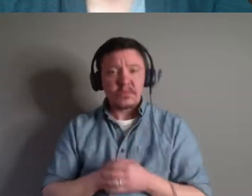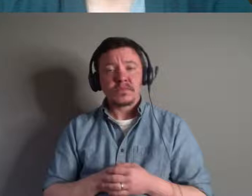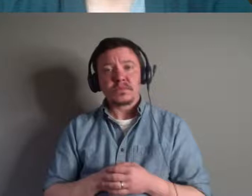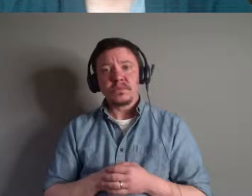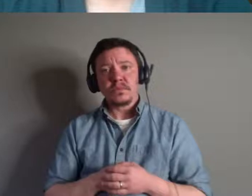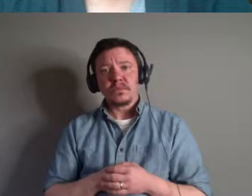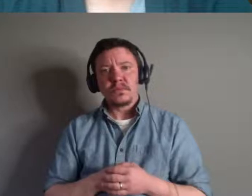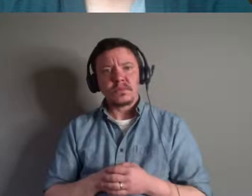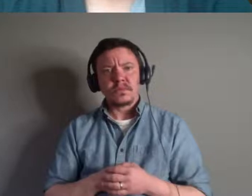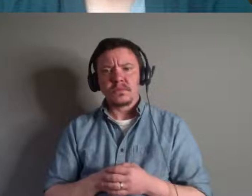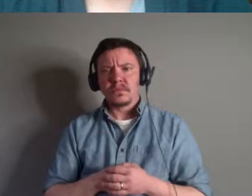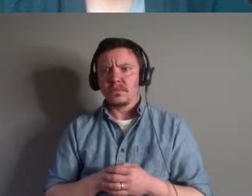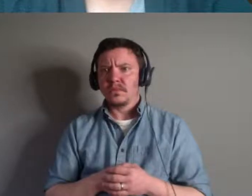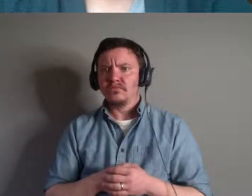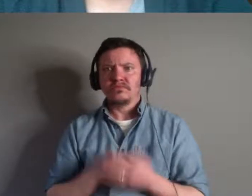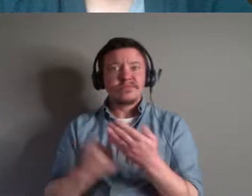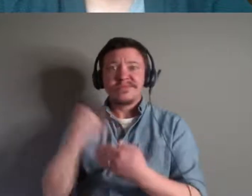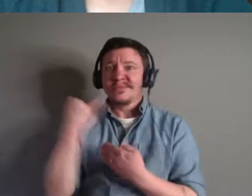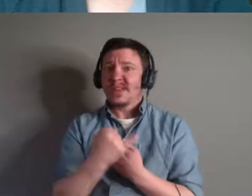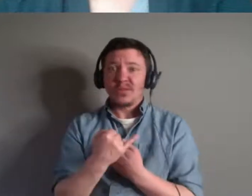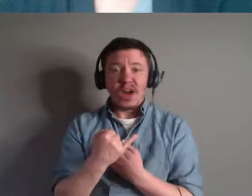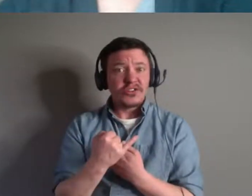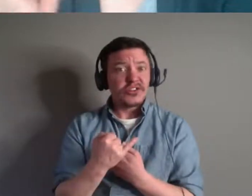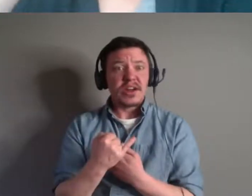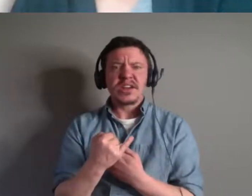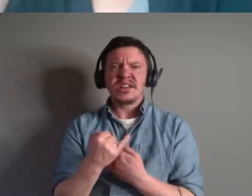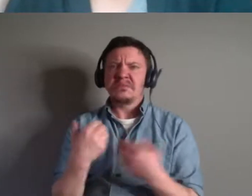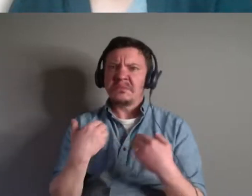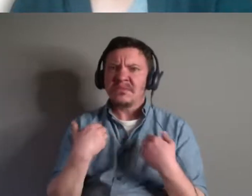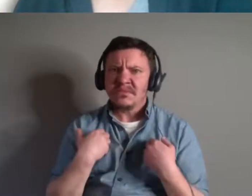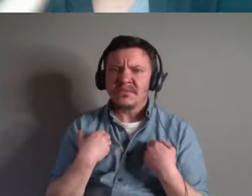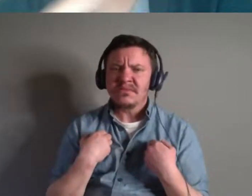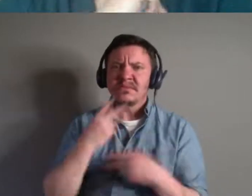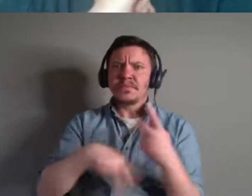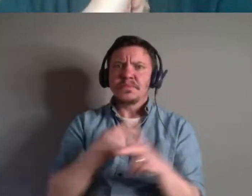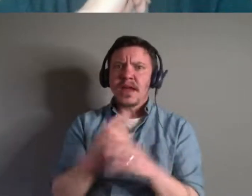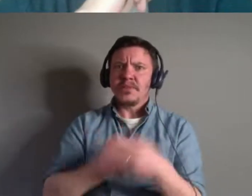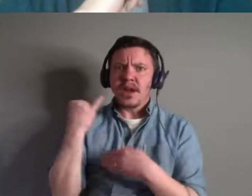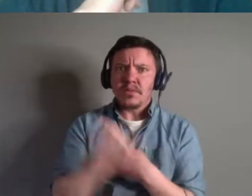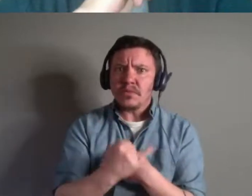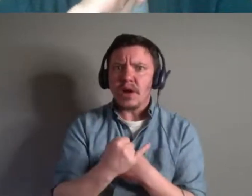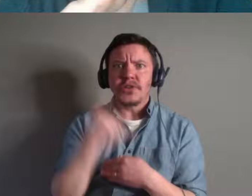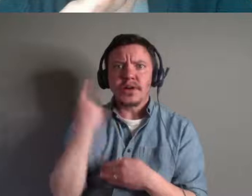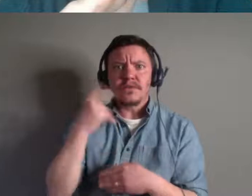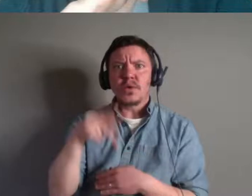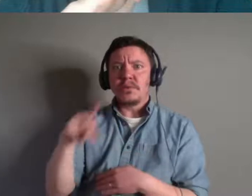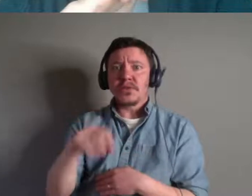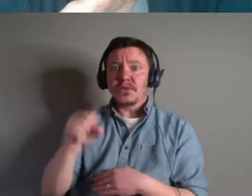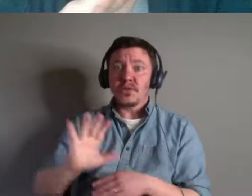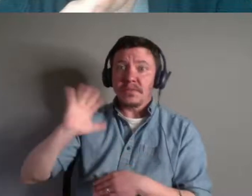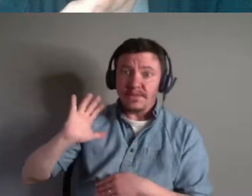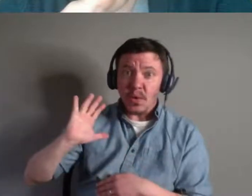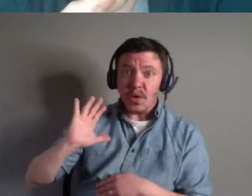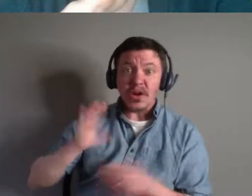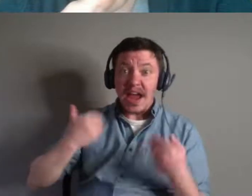And one was just about the project. Has this happened before, designed for Portland schools, and will it happen again? And